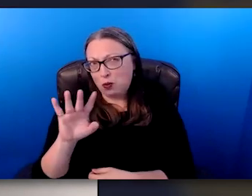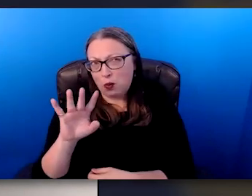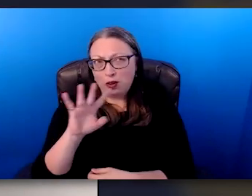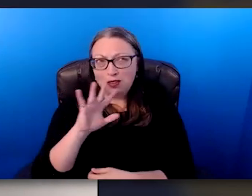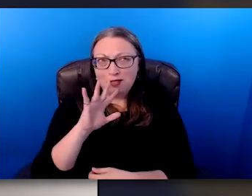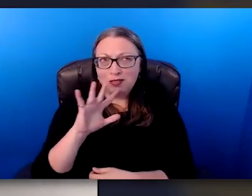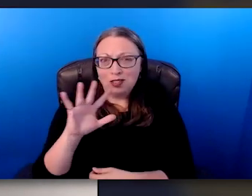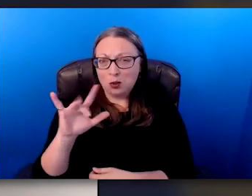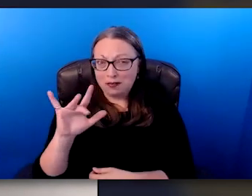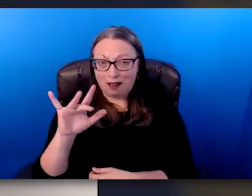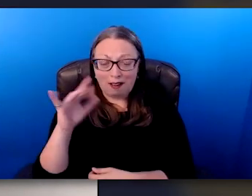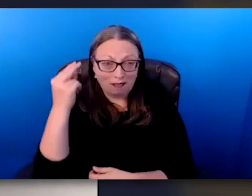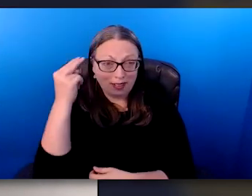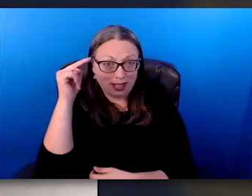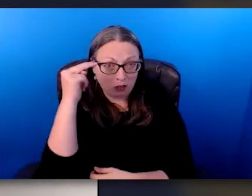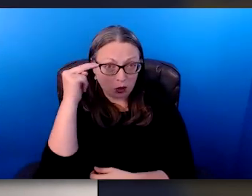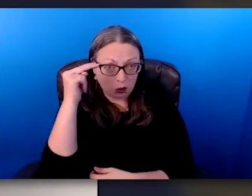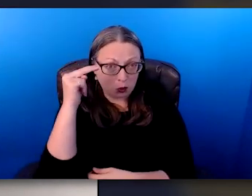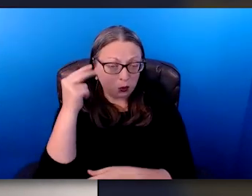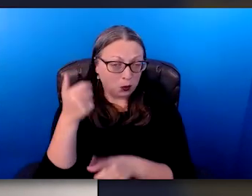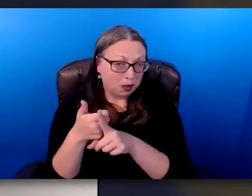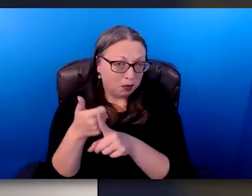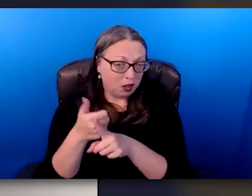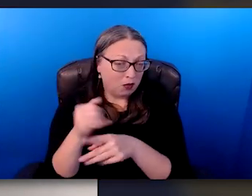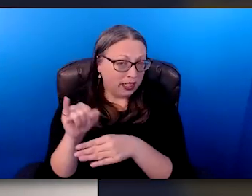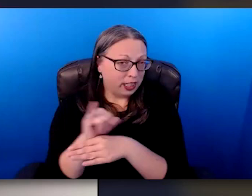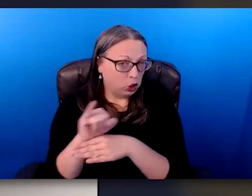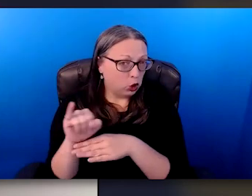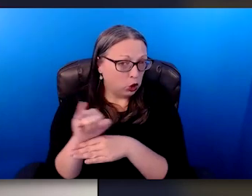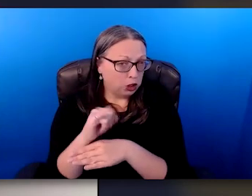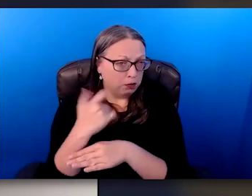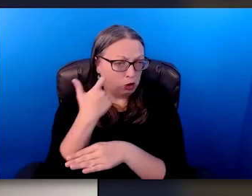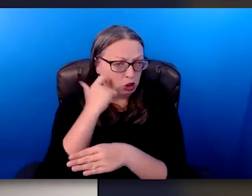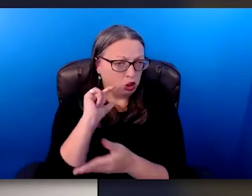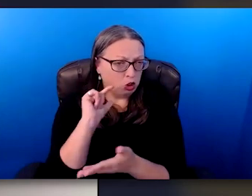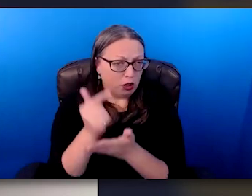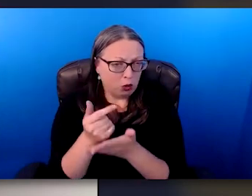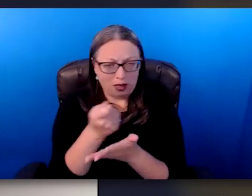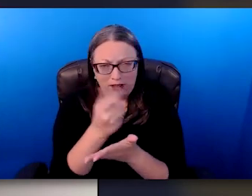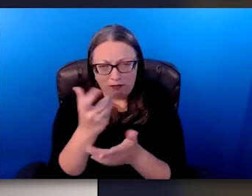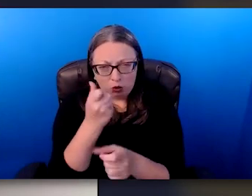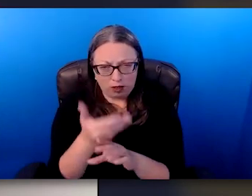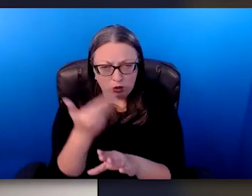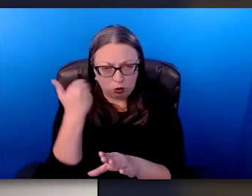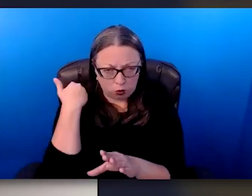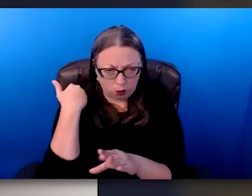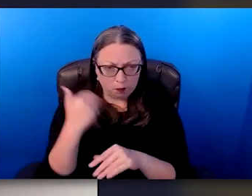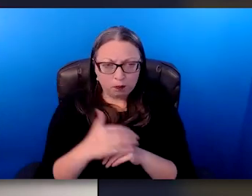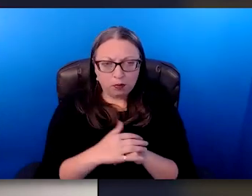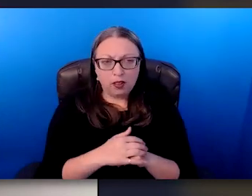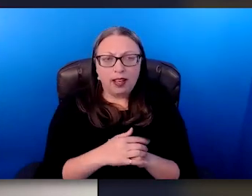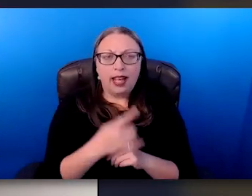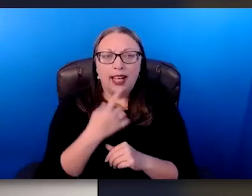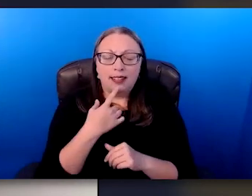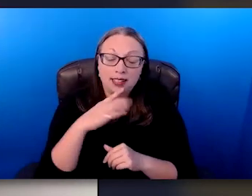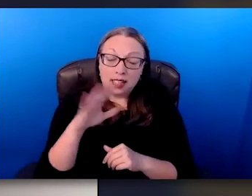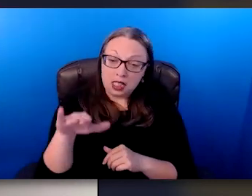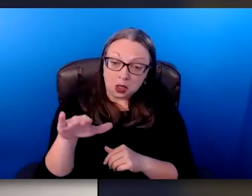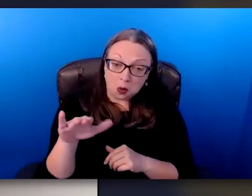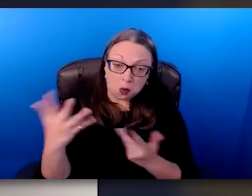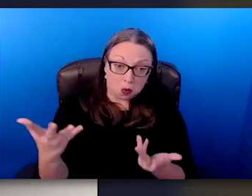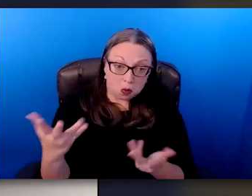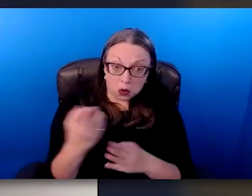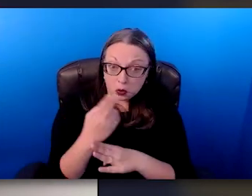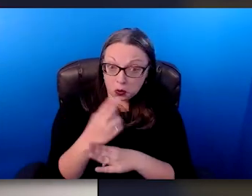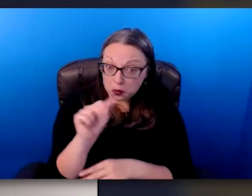who's in an internship. He just graduated a few years ago. And I said, so, you know, do you